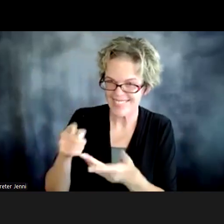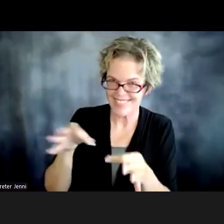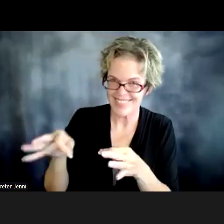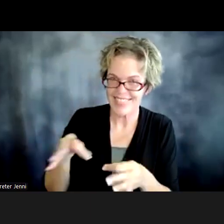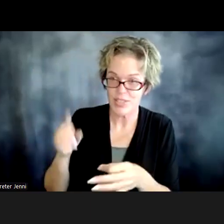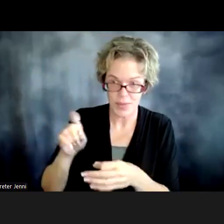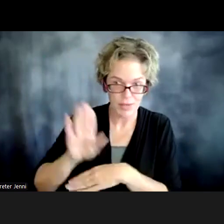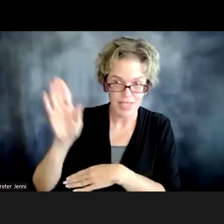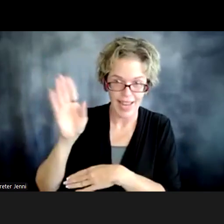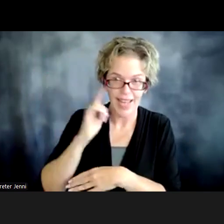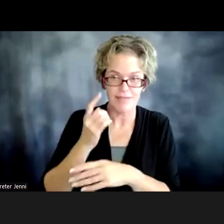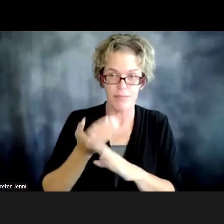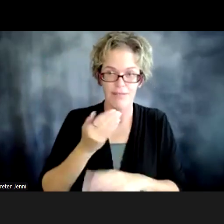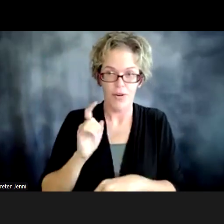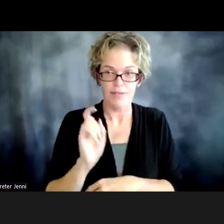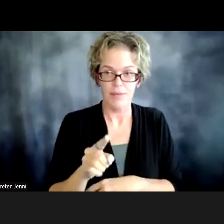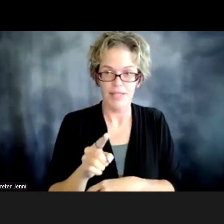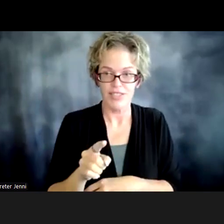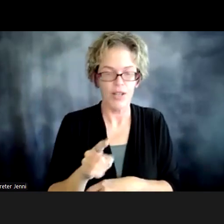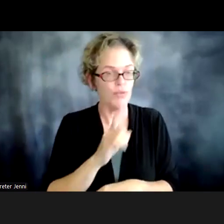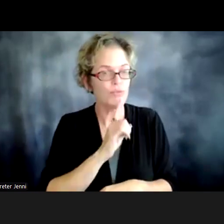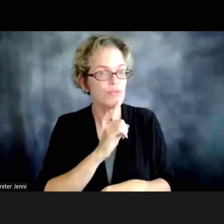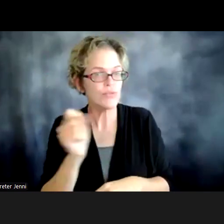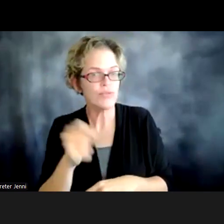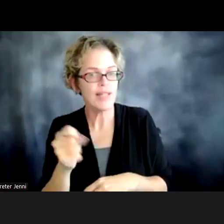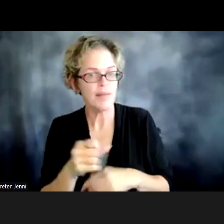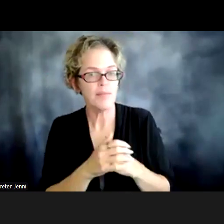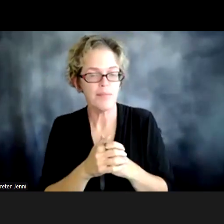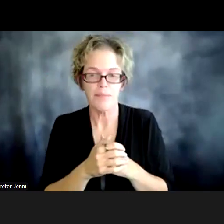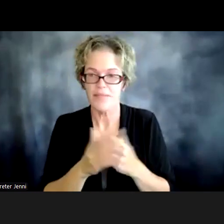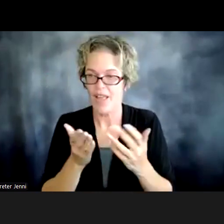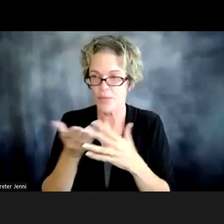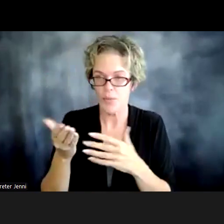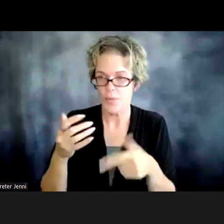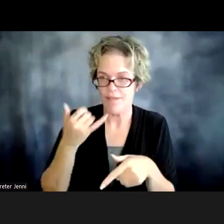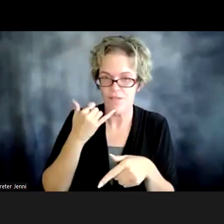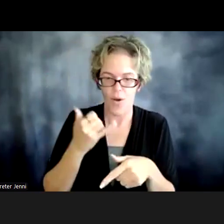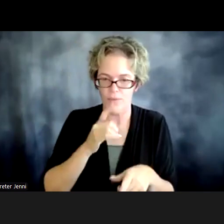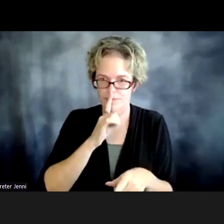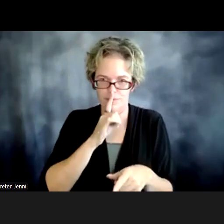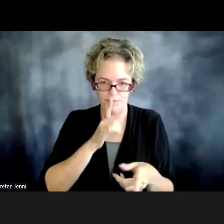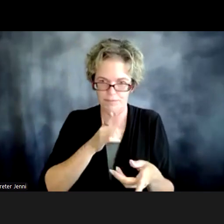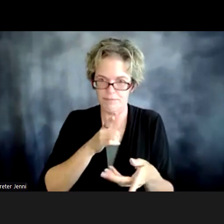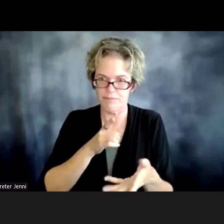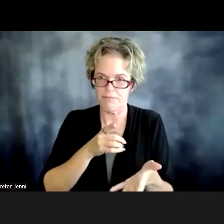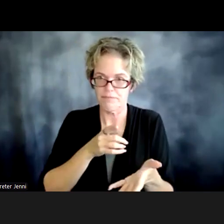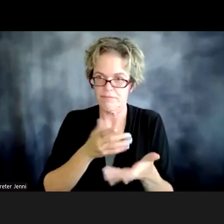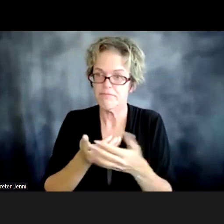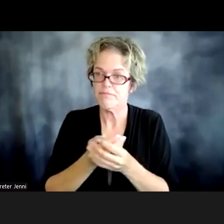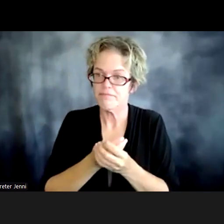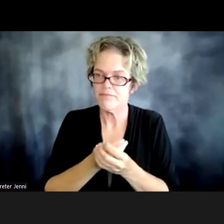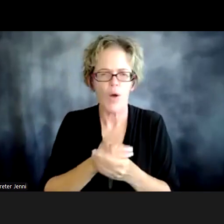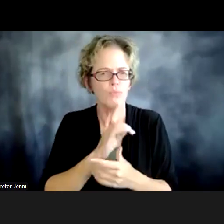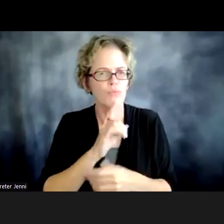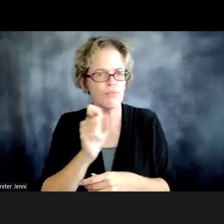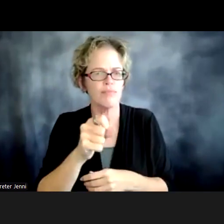hand. If we wanted to do anything over the phone that wasn't asked through chat. No problem. And yes,